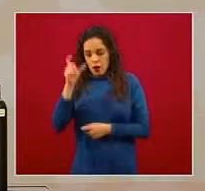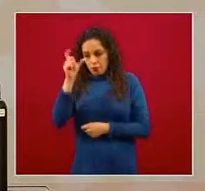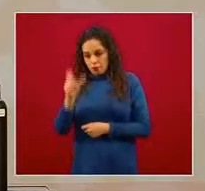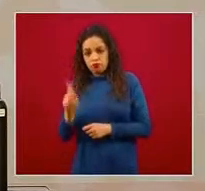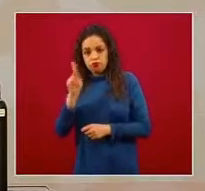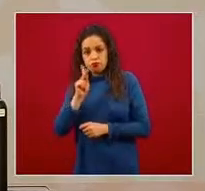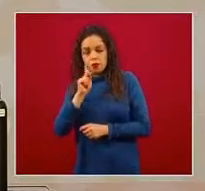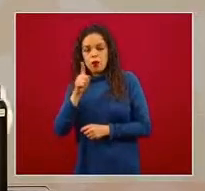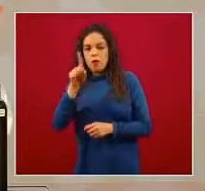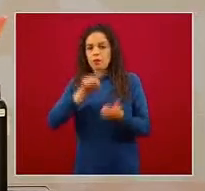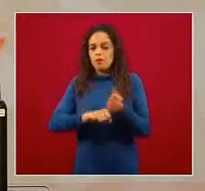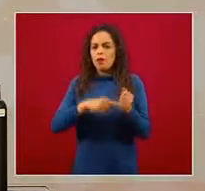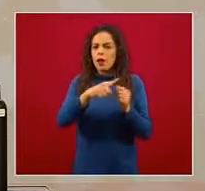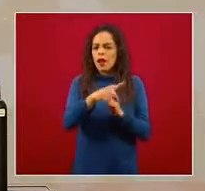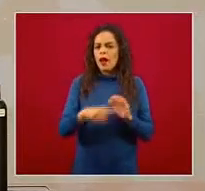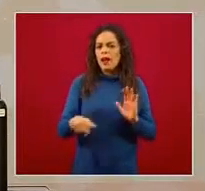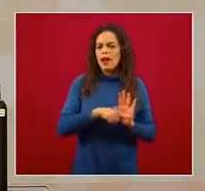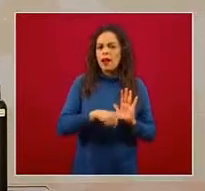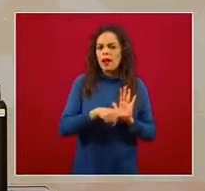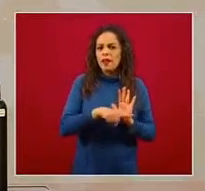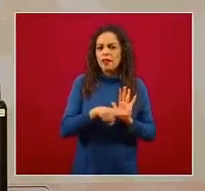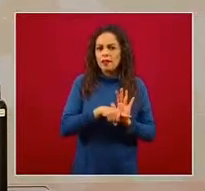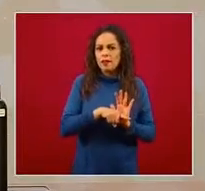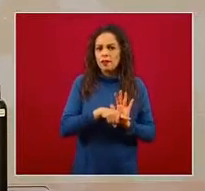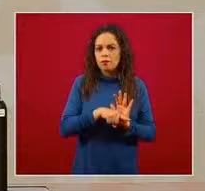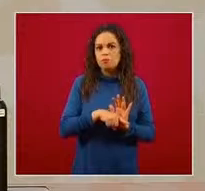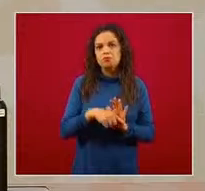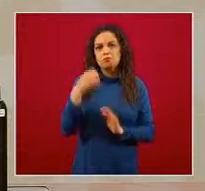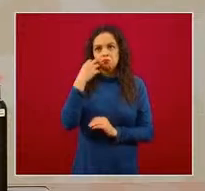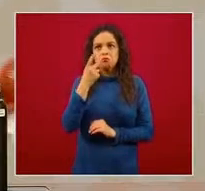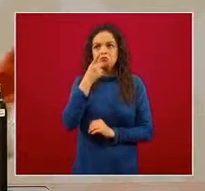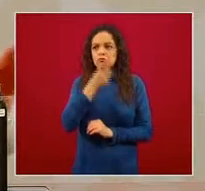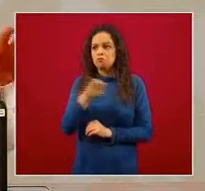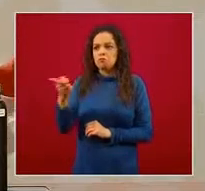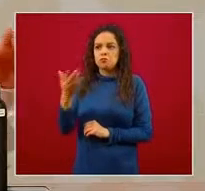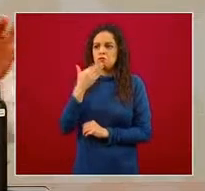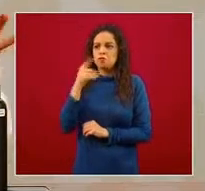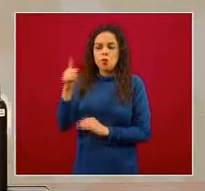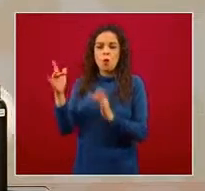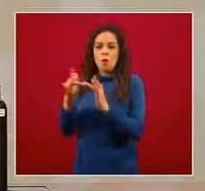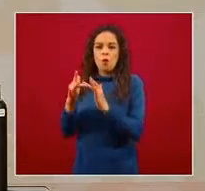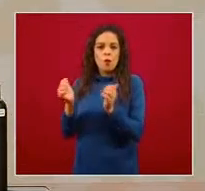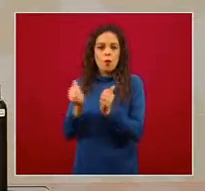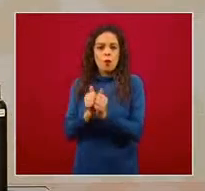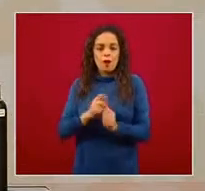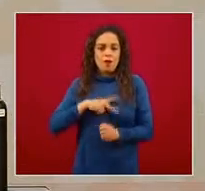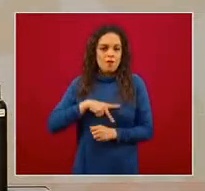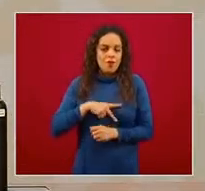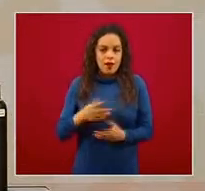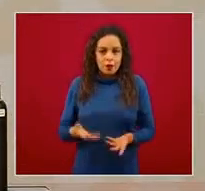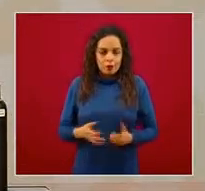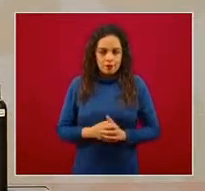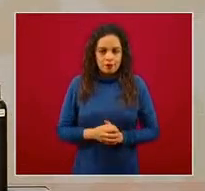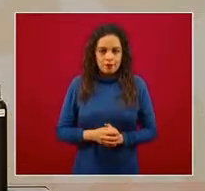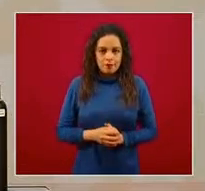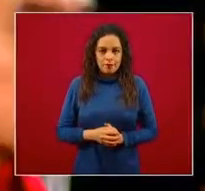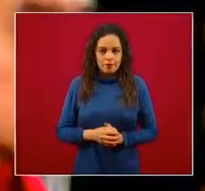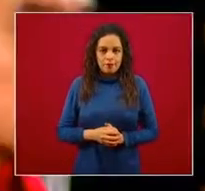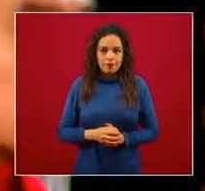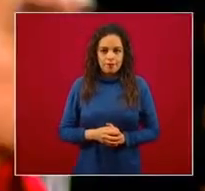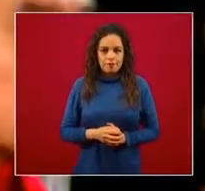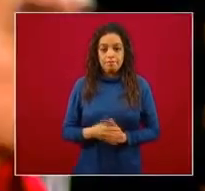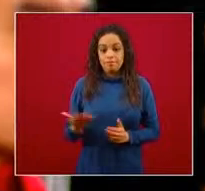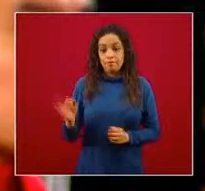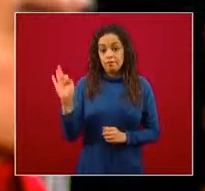result who truly was not exposed to the virus. And so it's possible